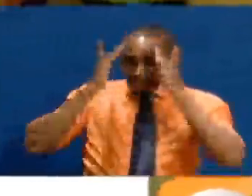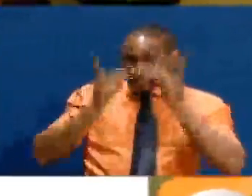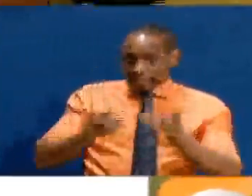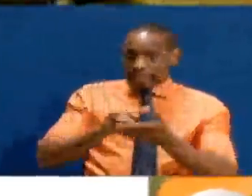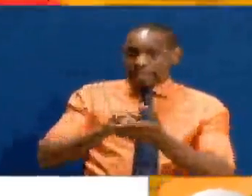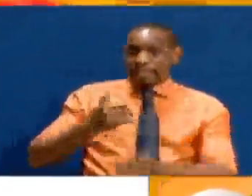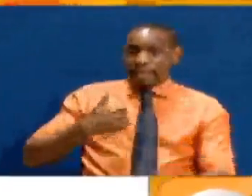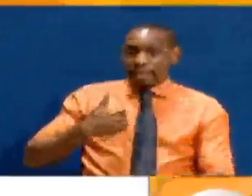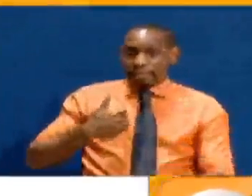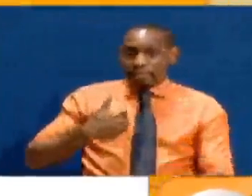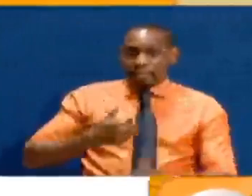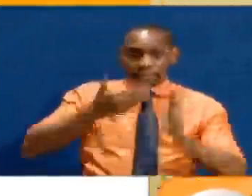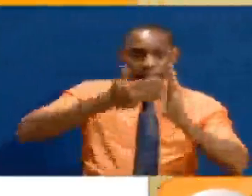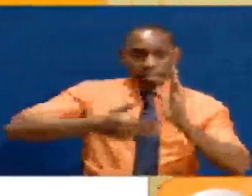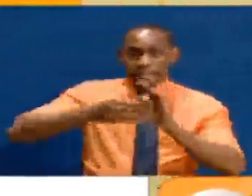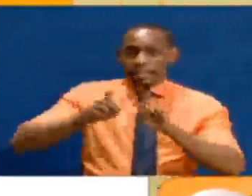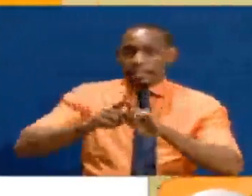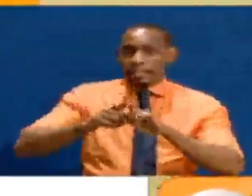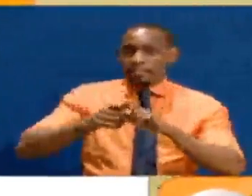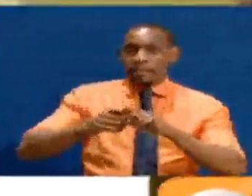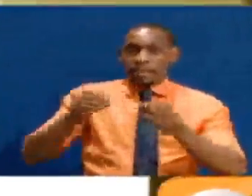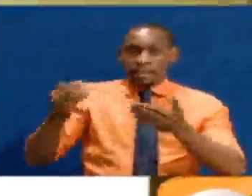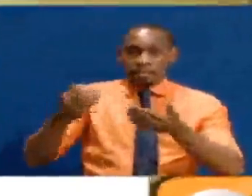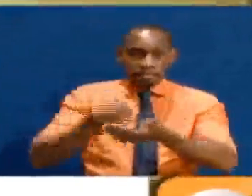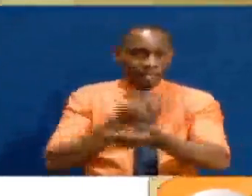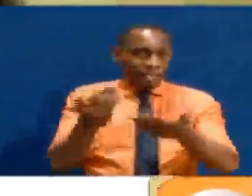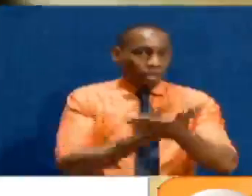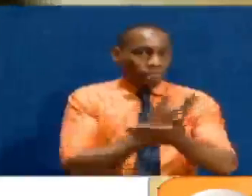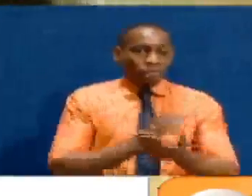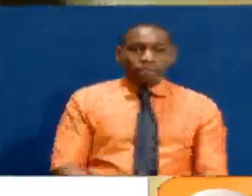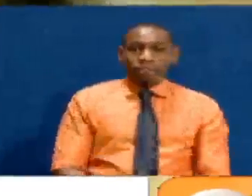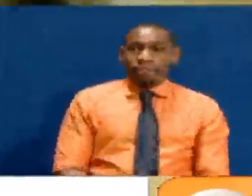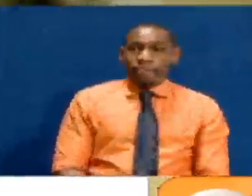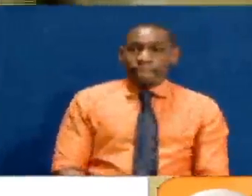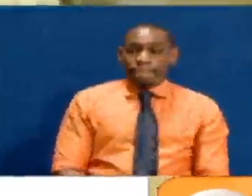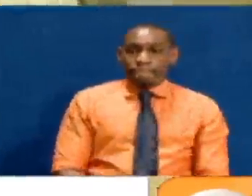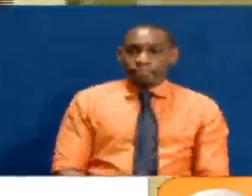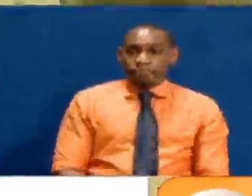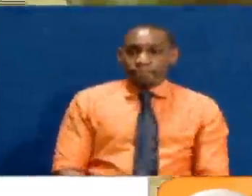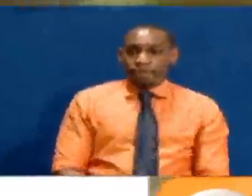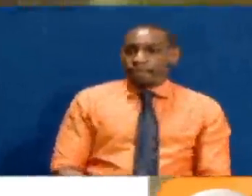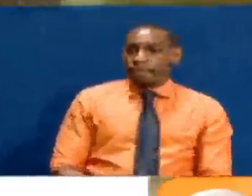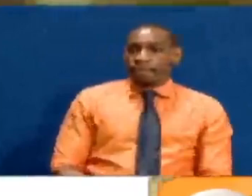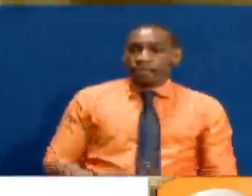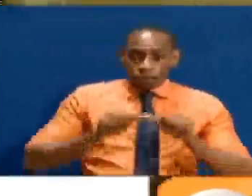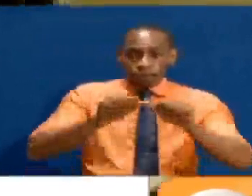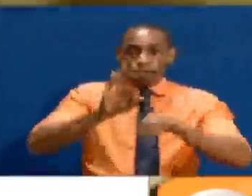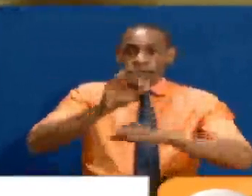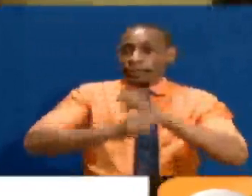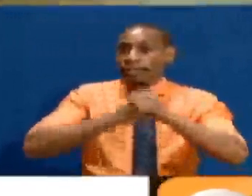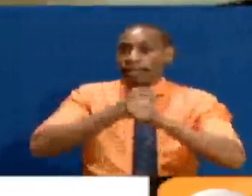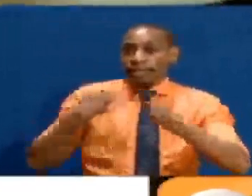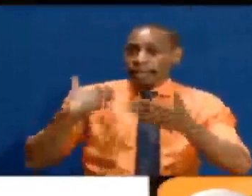have a mastectomy and was declared cancer-free. You'll still have to prick me. This lasted for